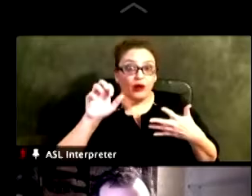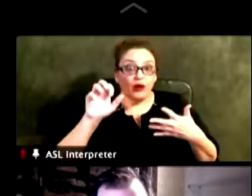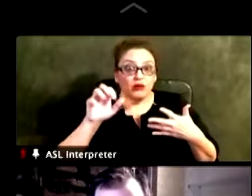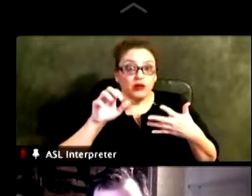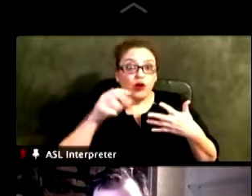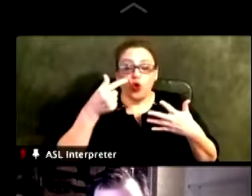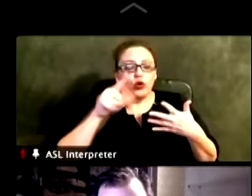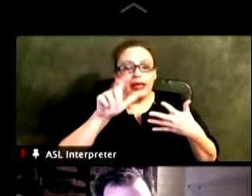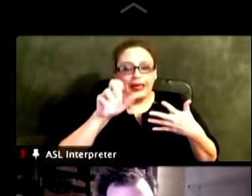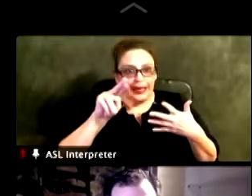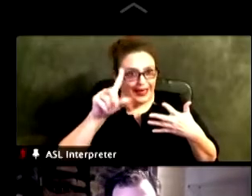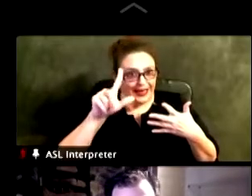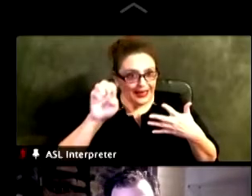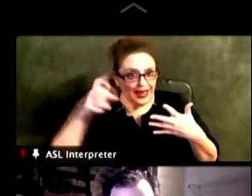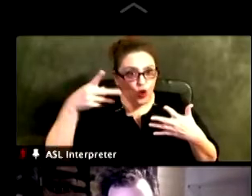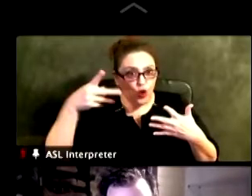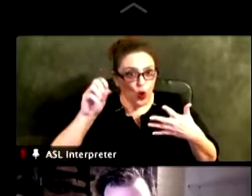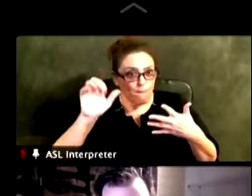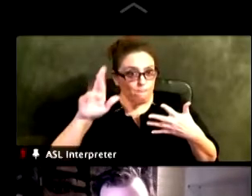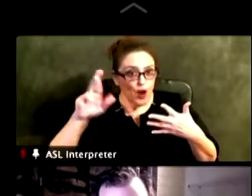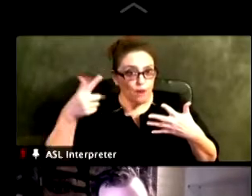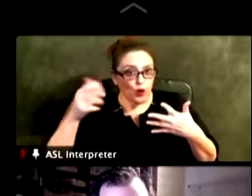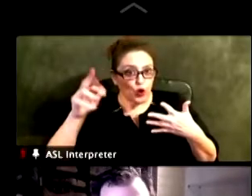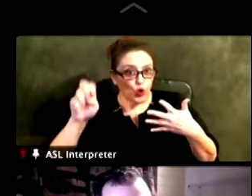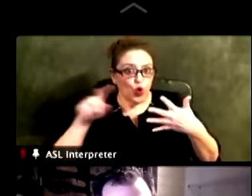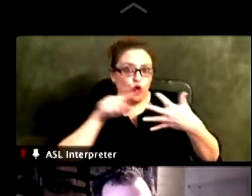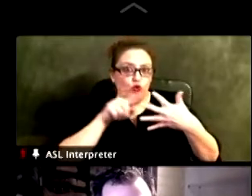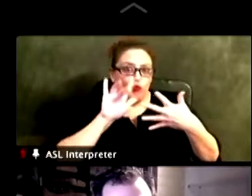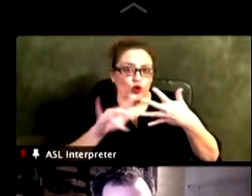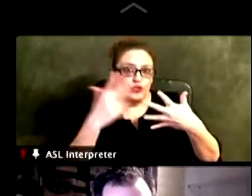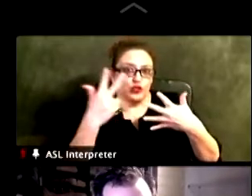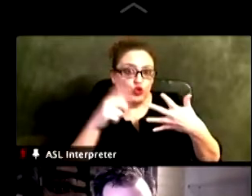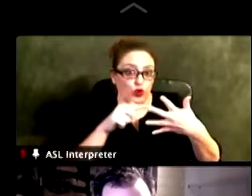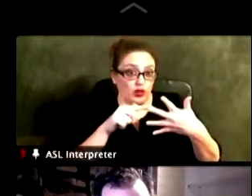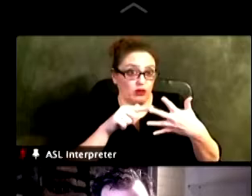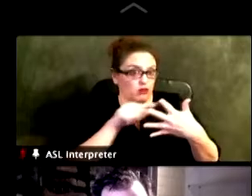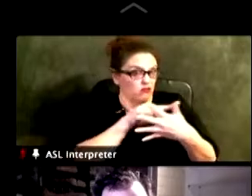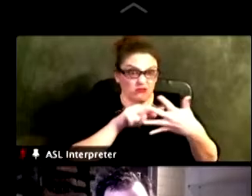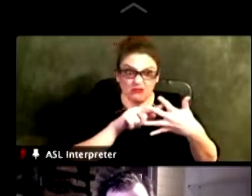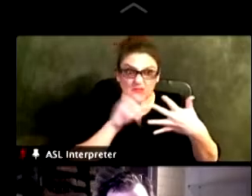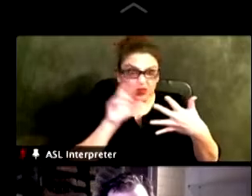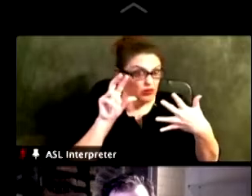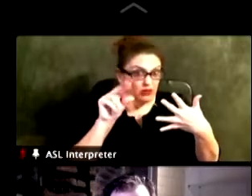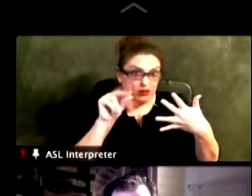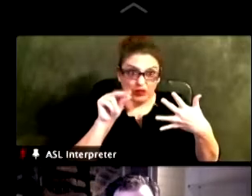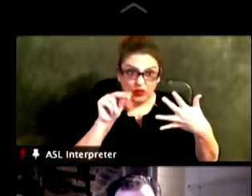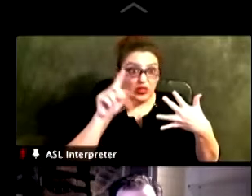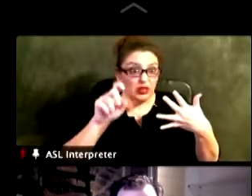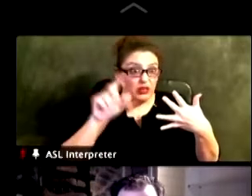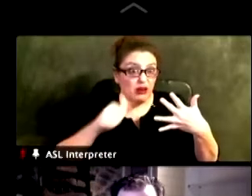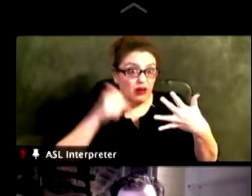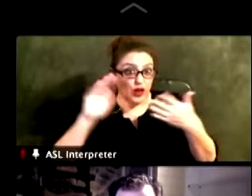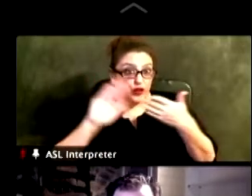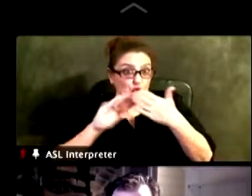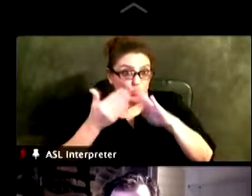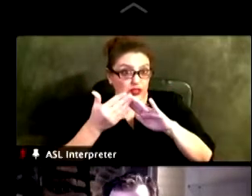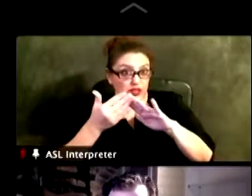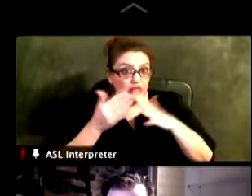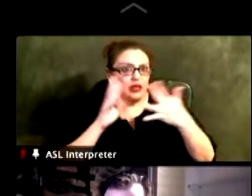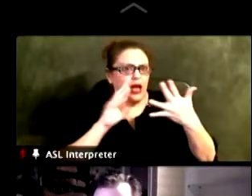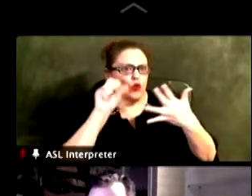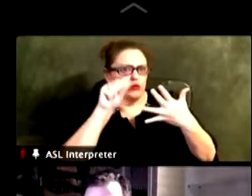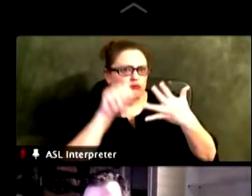of those apply to you, we're going to read out a couple of other choices that are up on the screen. So we'll give it just another moment here before we move things along. It